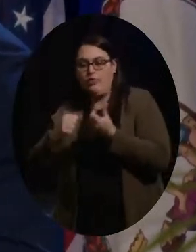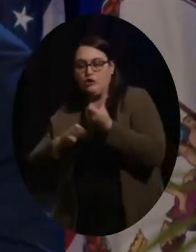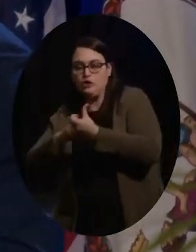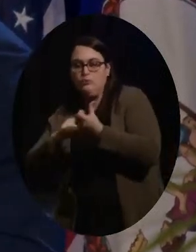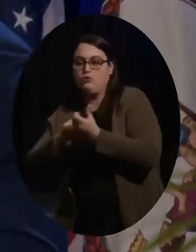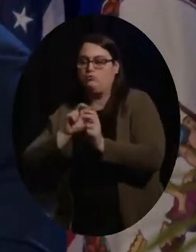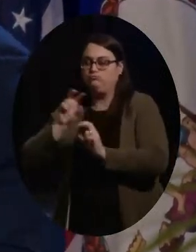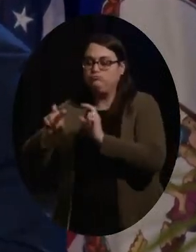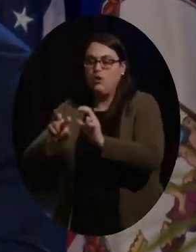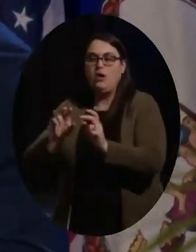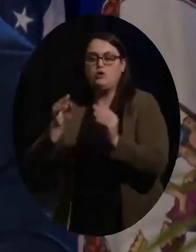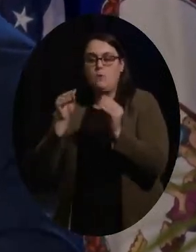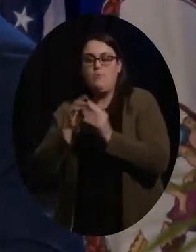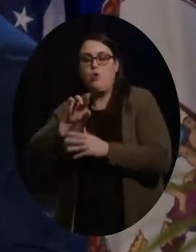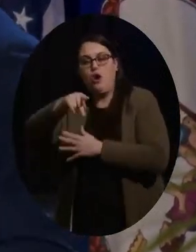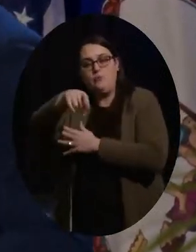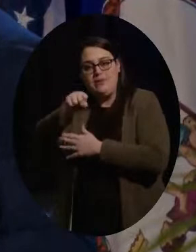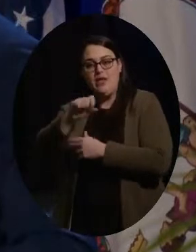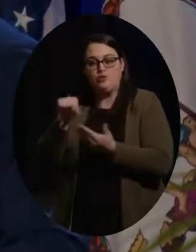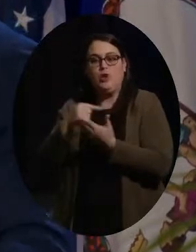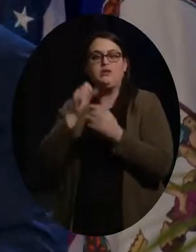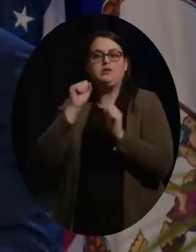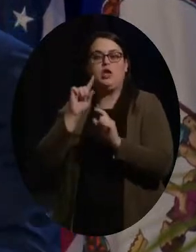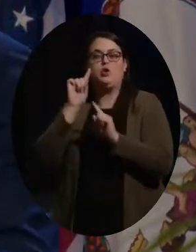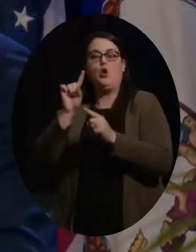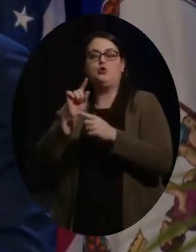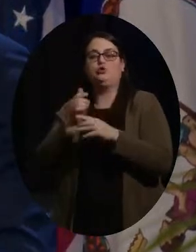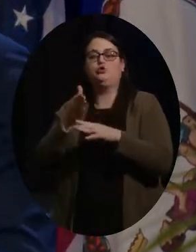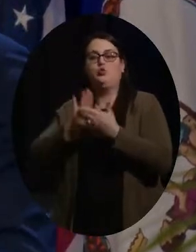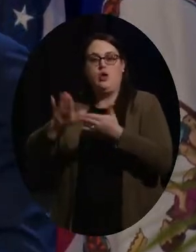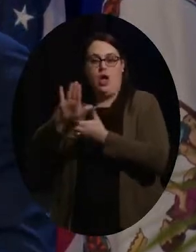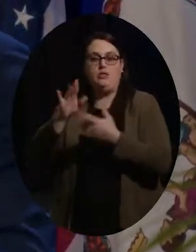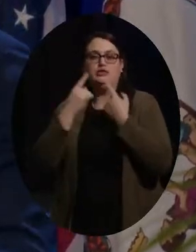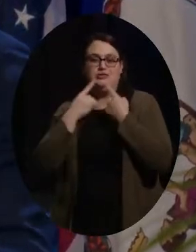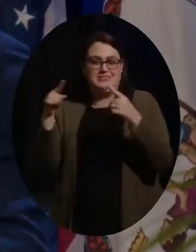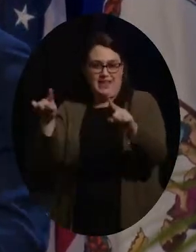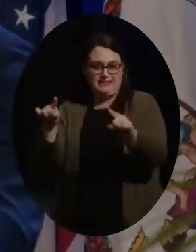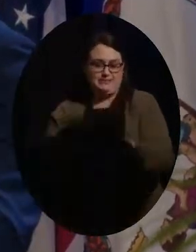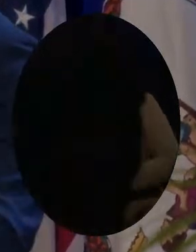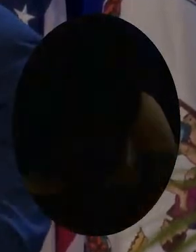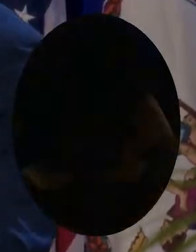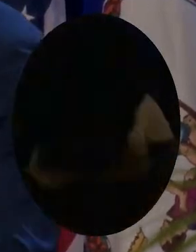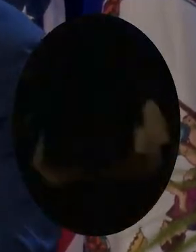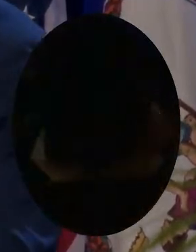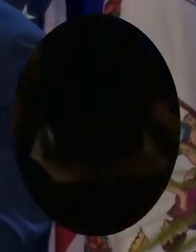RPS graduates have the opportunity to achieve post-secondary success.